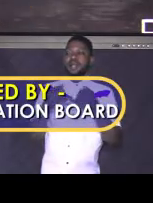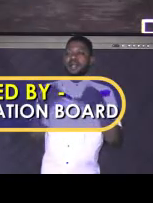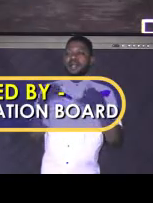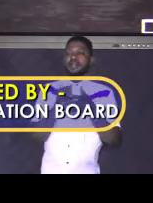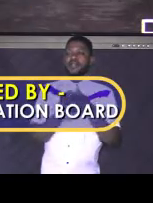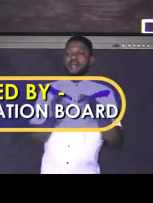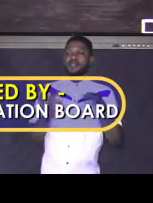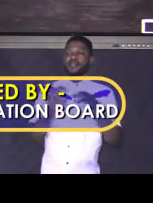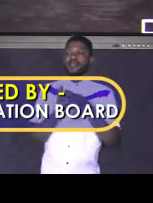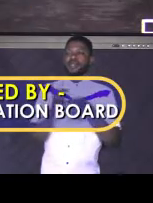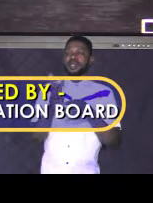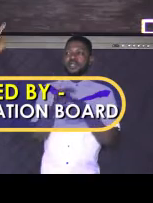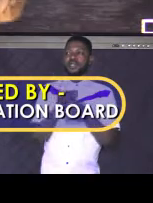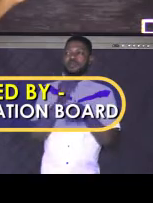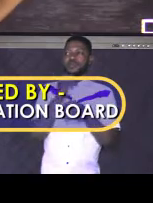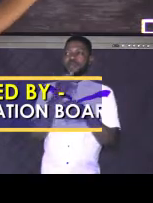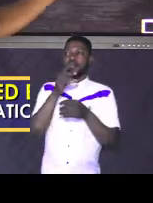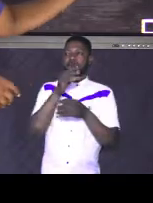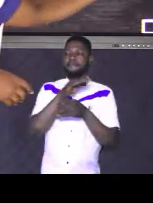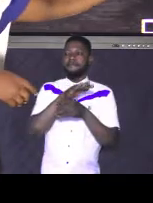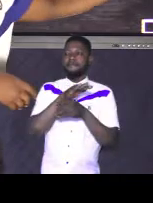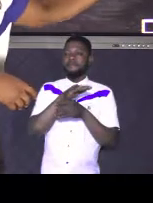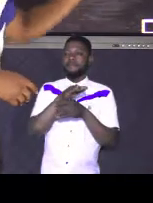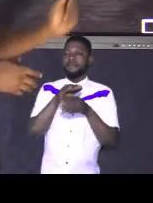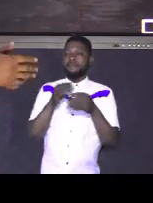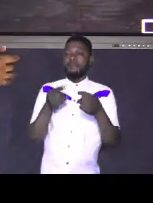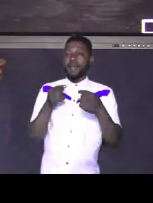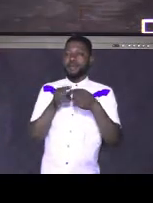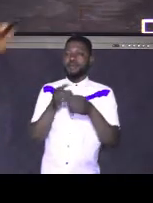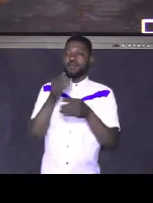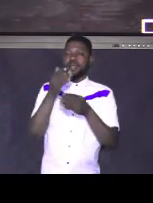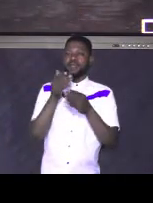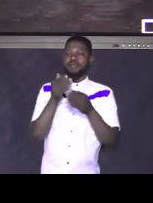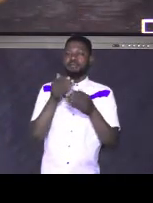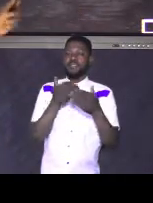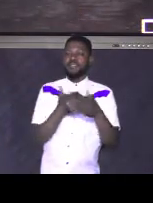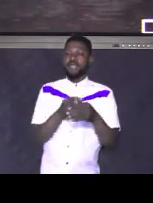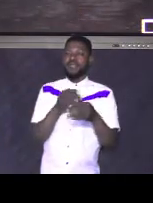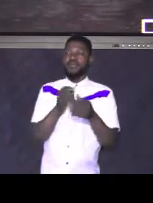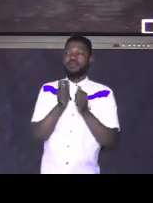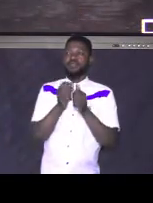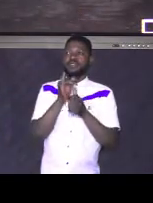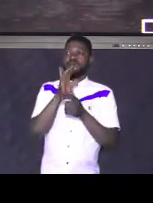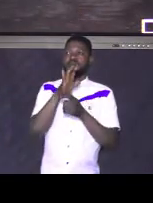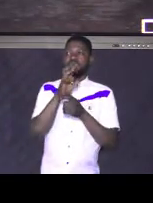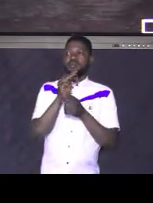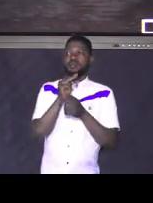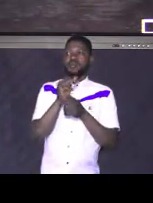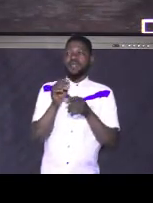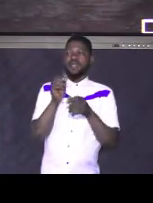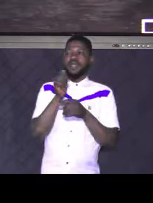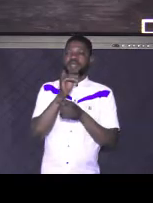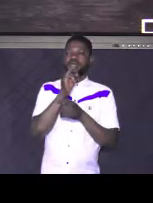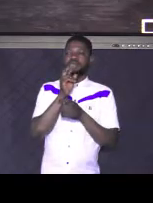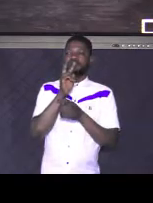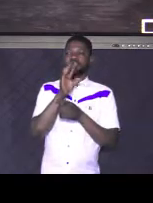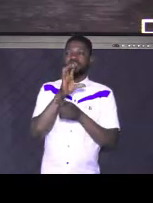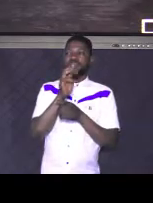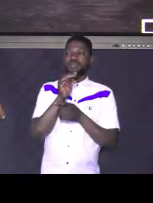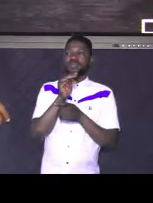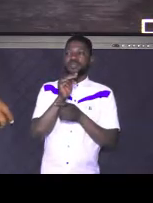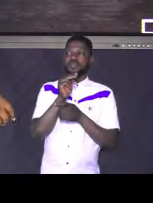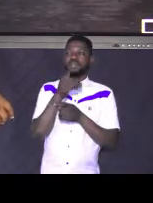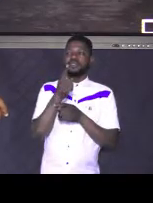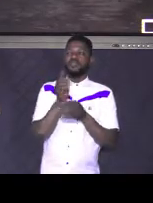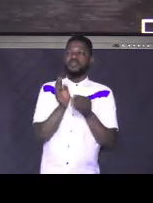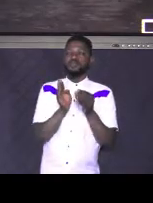of them is the perpendicular side, and that is 5 centimeters. So in this case, our A is 2 centimeters,